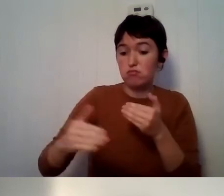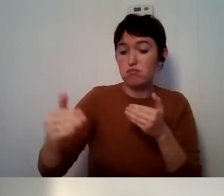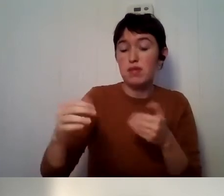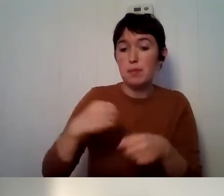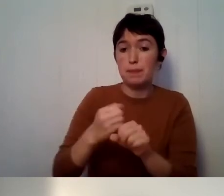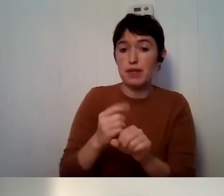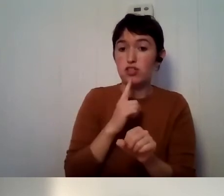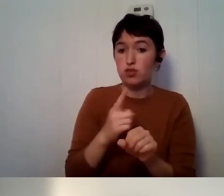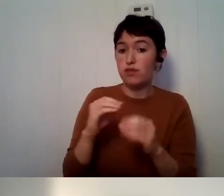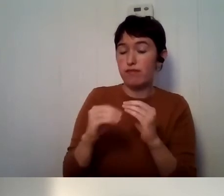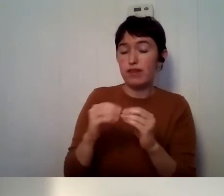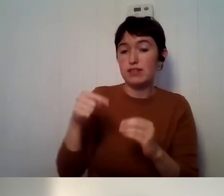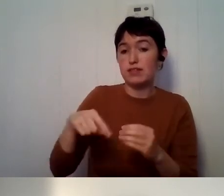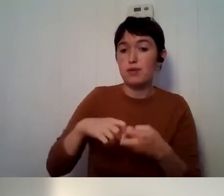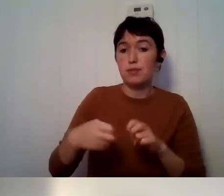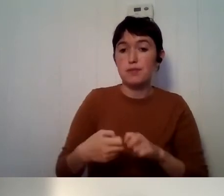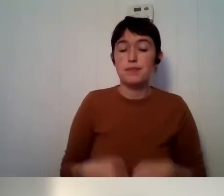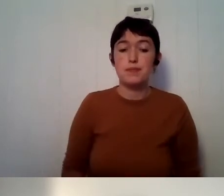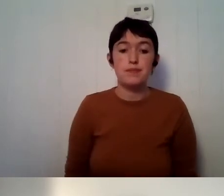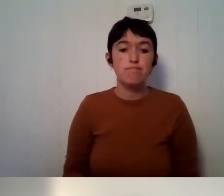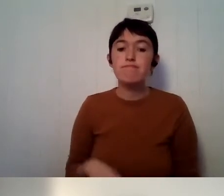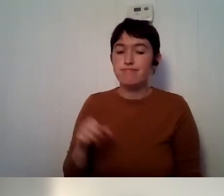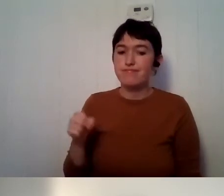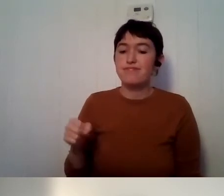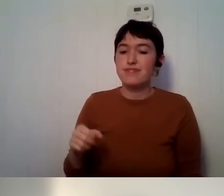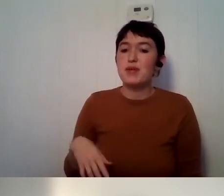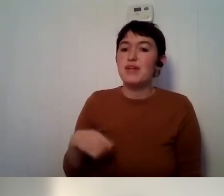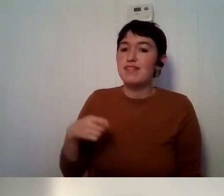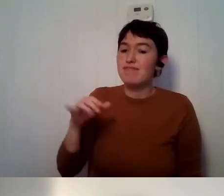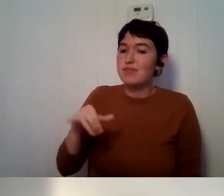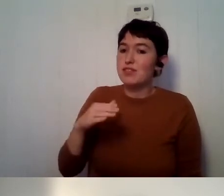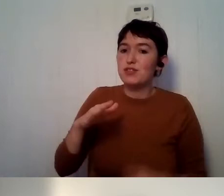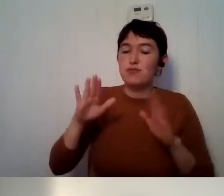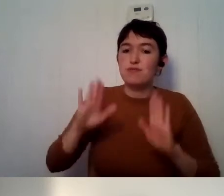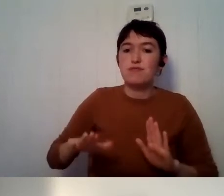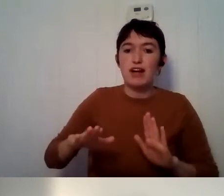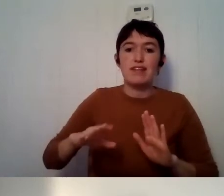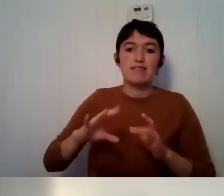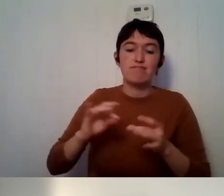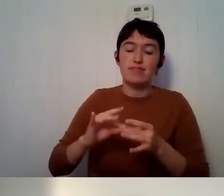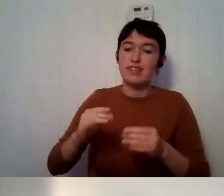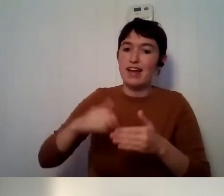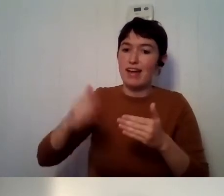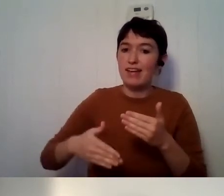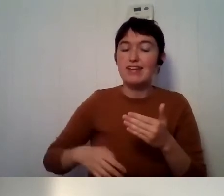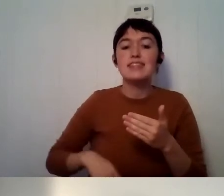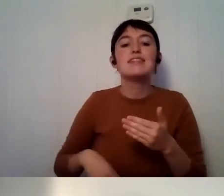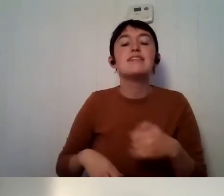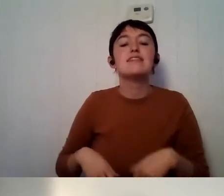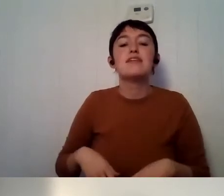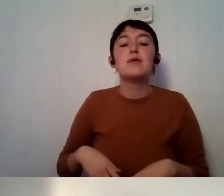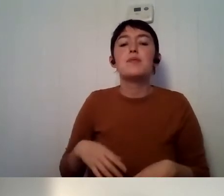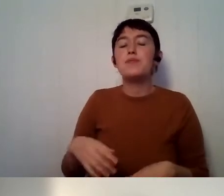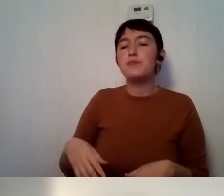All right. I think that's a pretty good note for us to end on. Thank you so much for taking time today. One thing I want to mention, there were a couple of